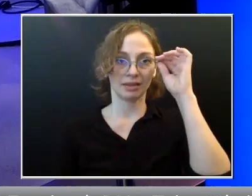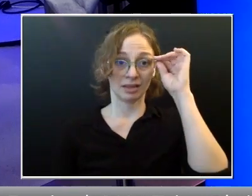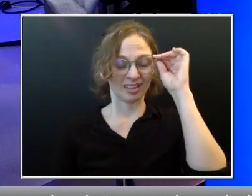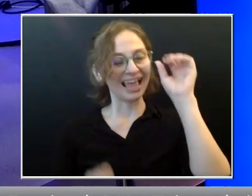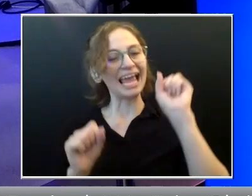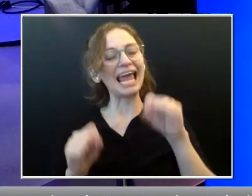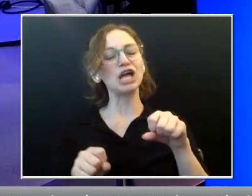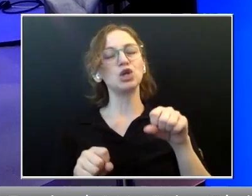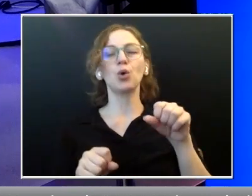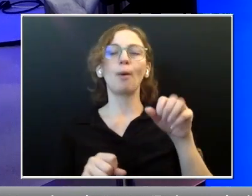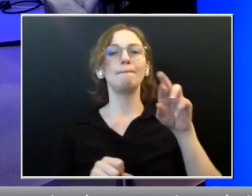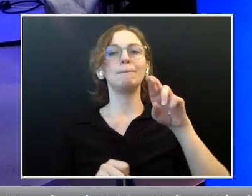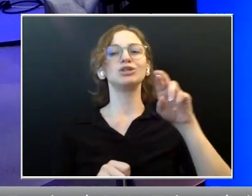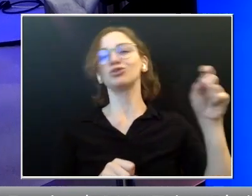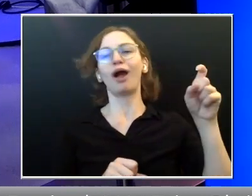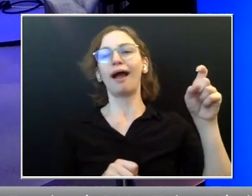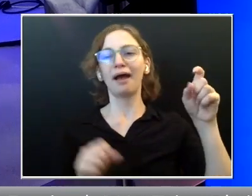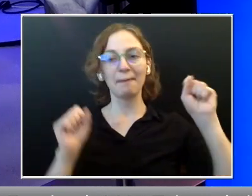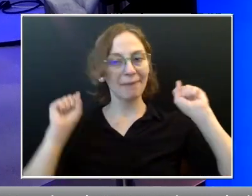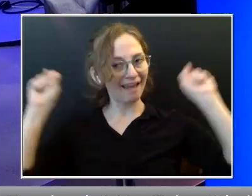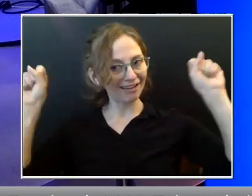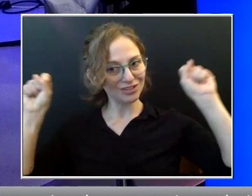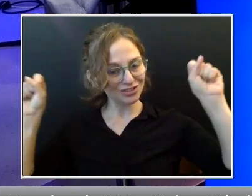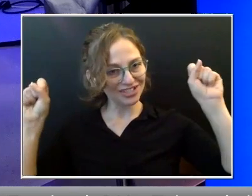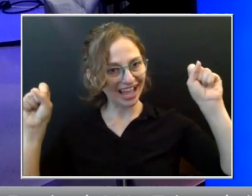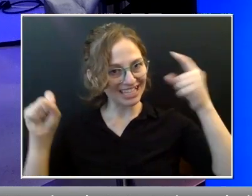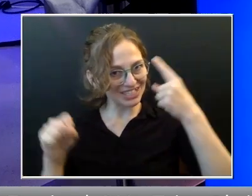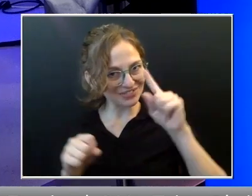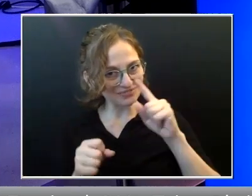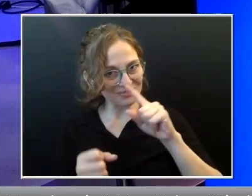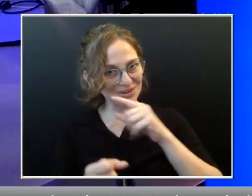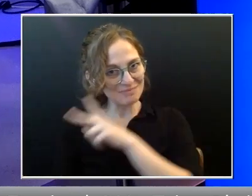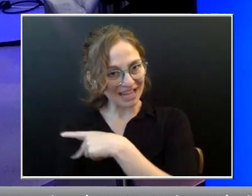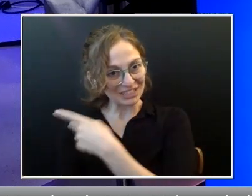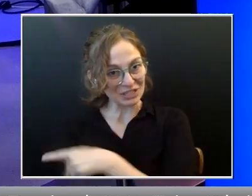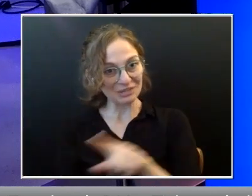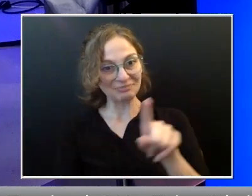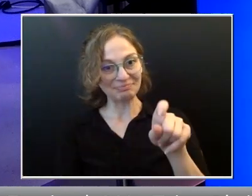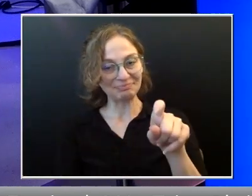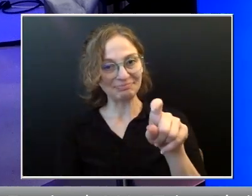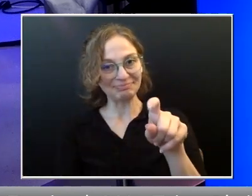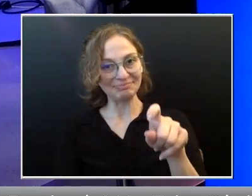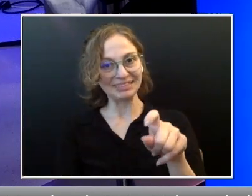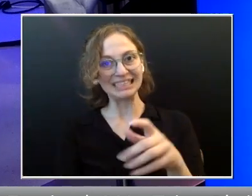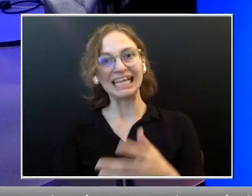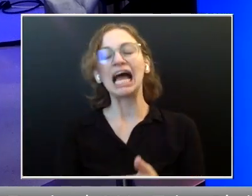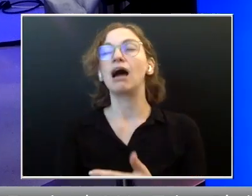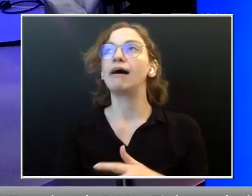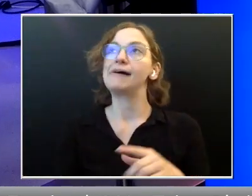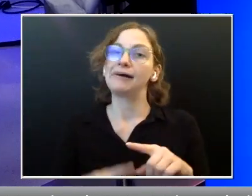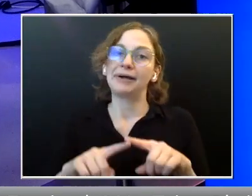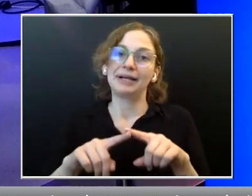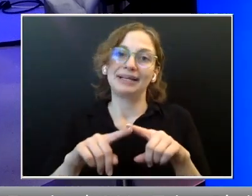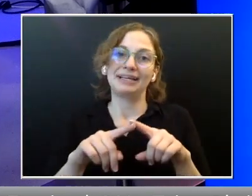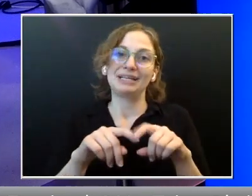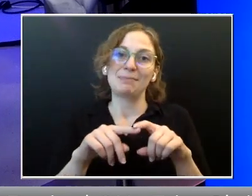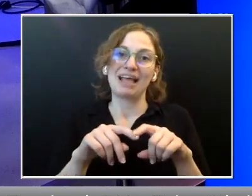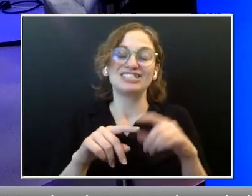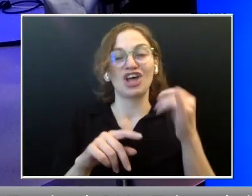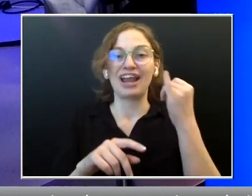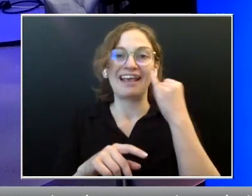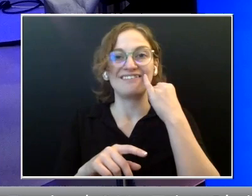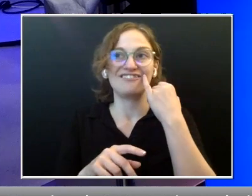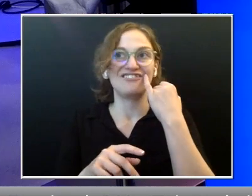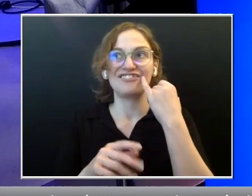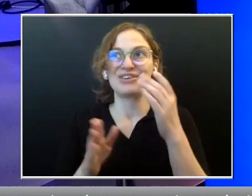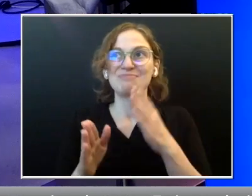write it out on a prescription? Dr. Jewell, can you do that? I don't. It just depends on, I guess, if they're going to go pick it up and you know, follow